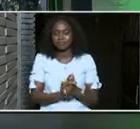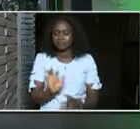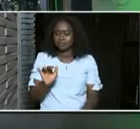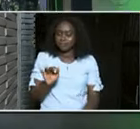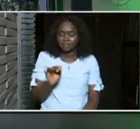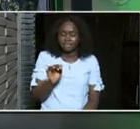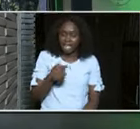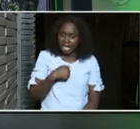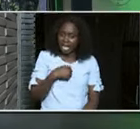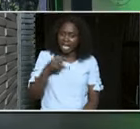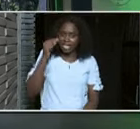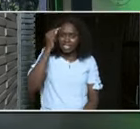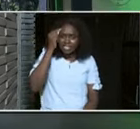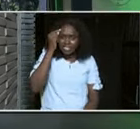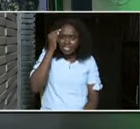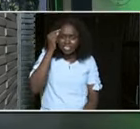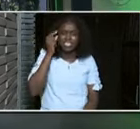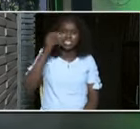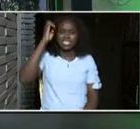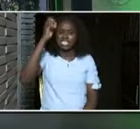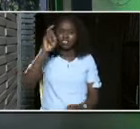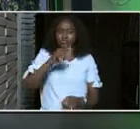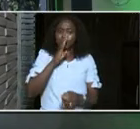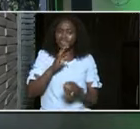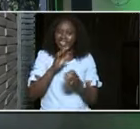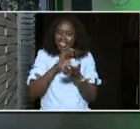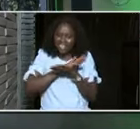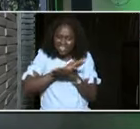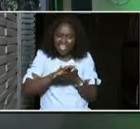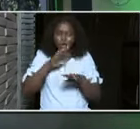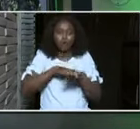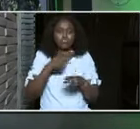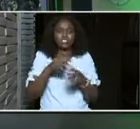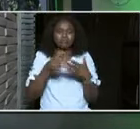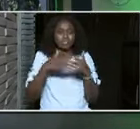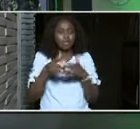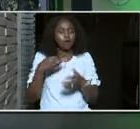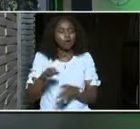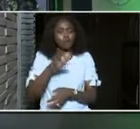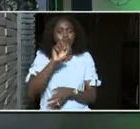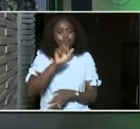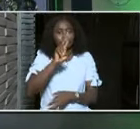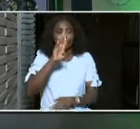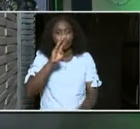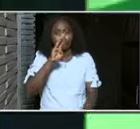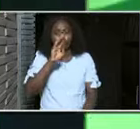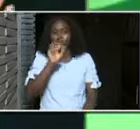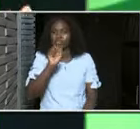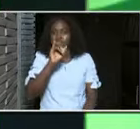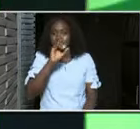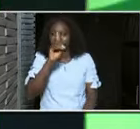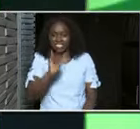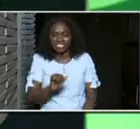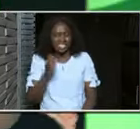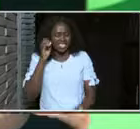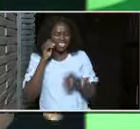be clear on the issue of subsidy. Yes, because I didn't see it. He was talking more about investments, you know, building